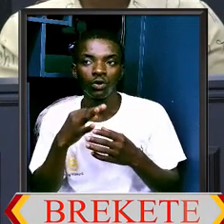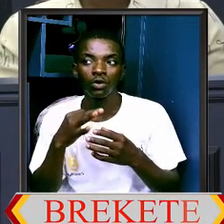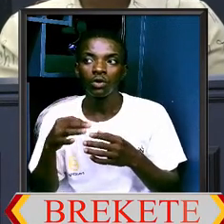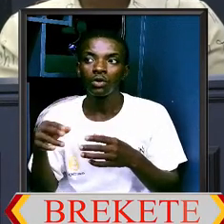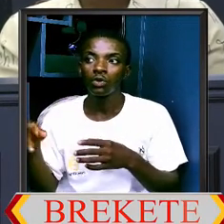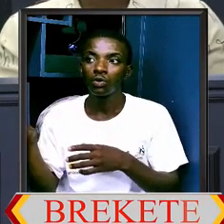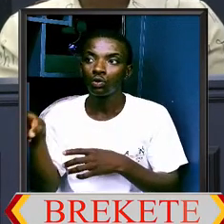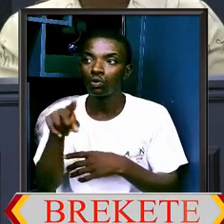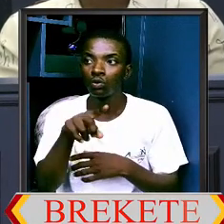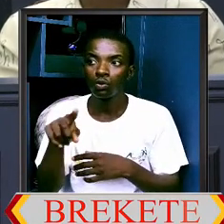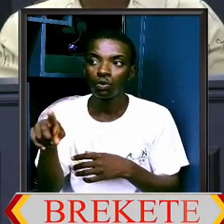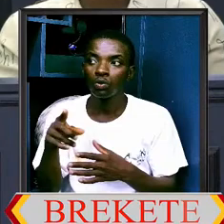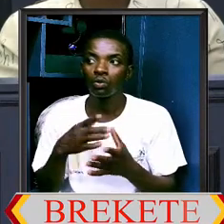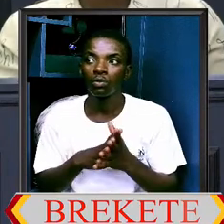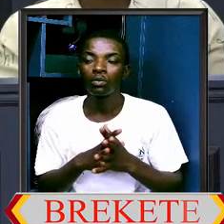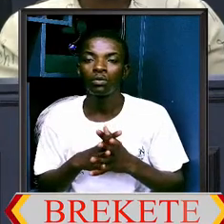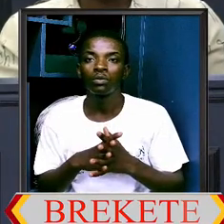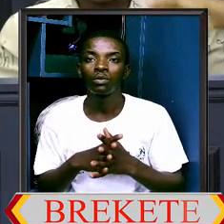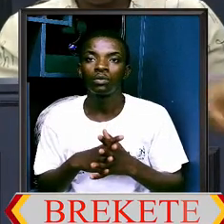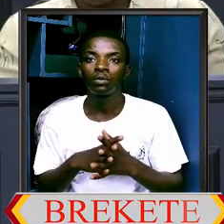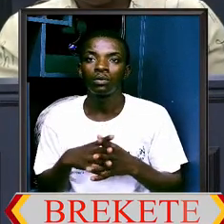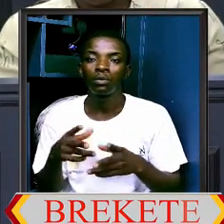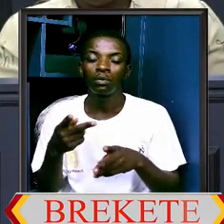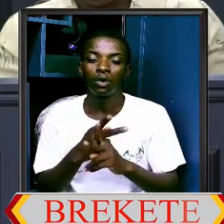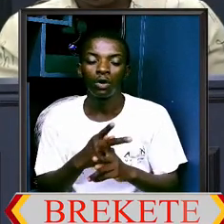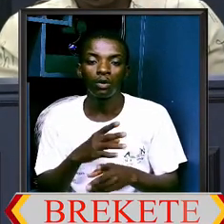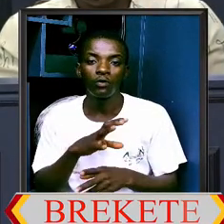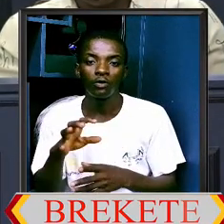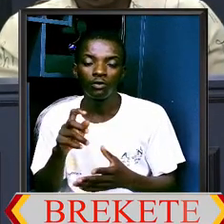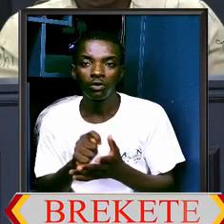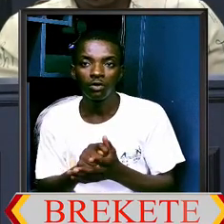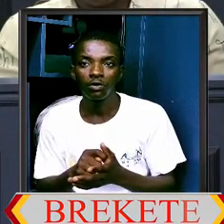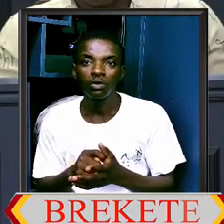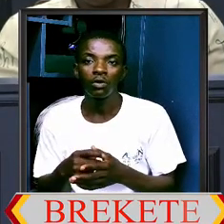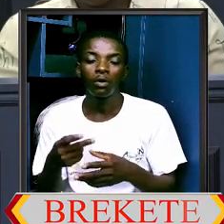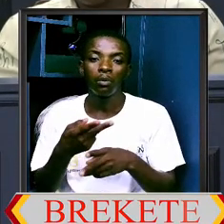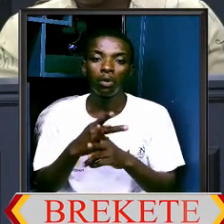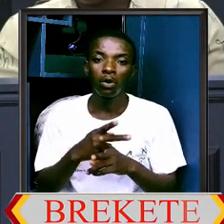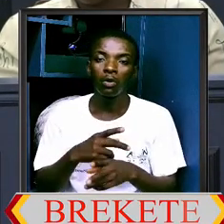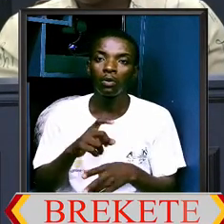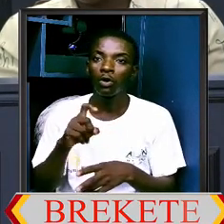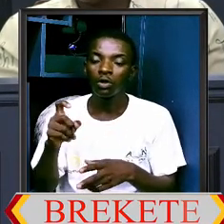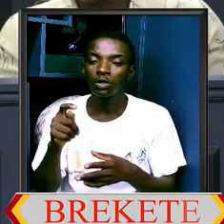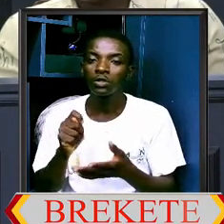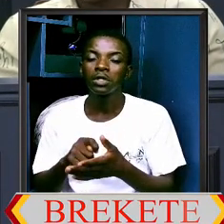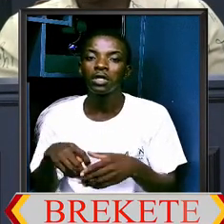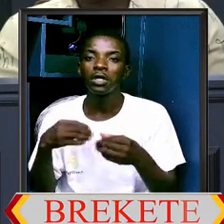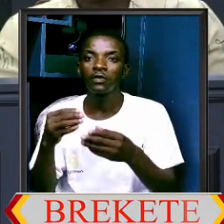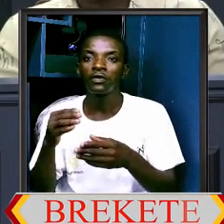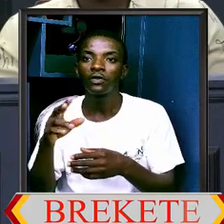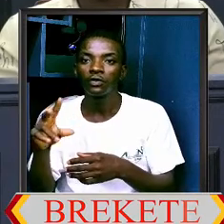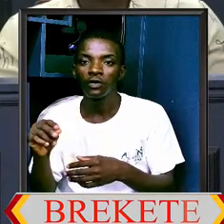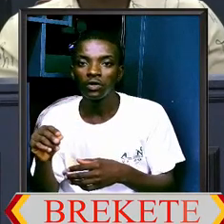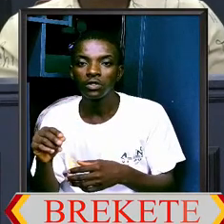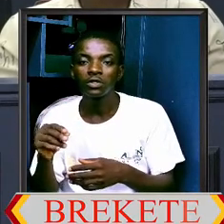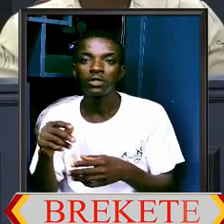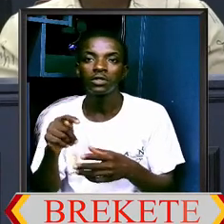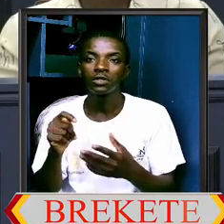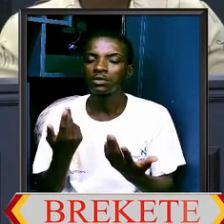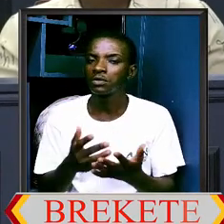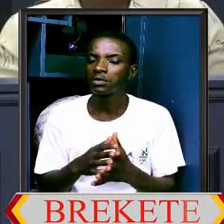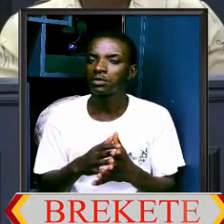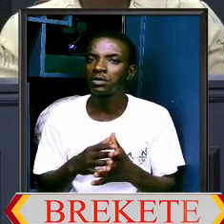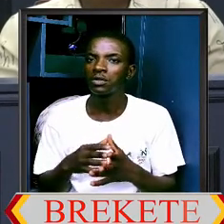can una. I beg borrow me 500,000. Borrow me 100,000. Give him 30,000. Give him 40,000